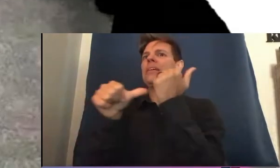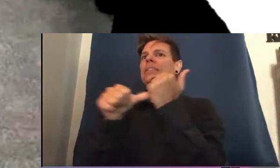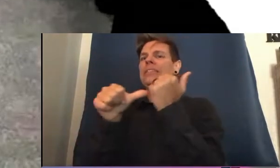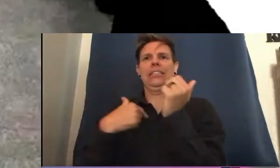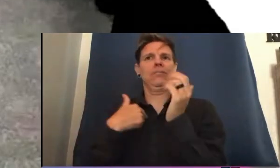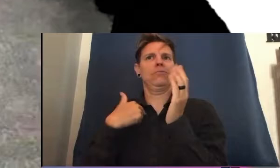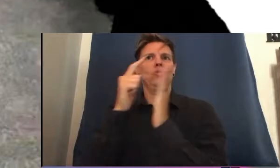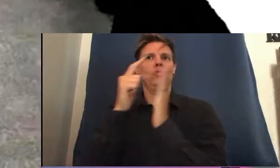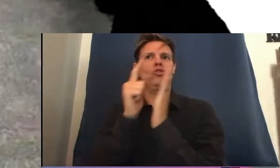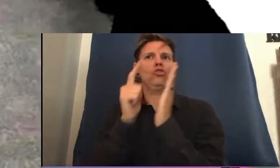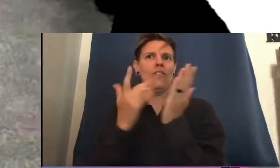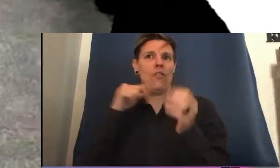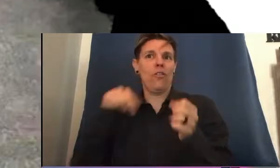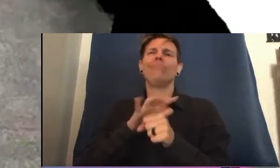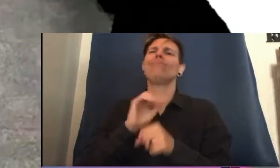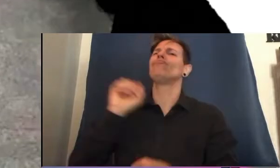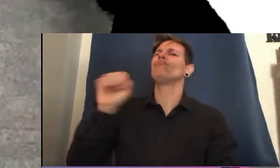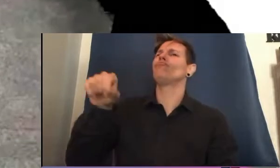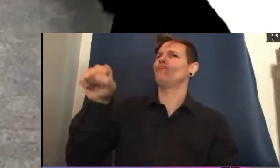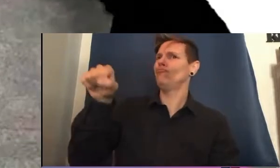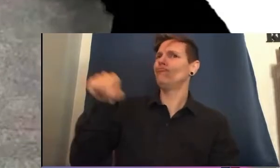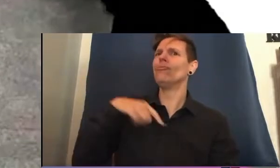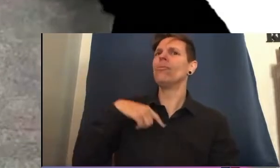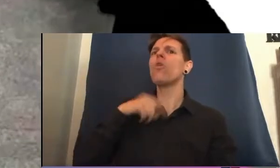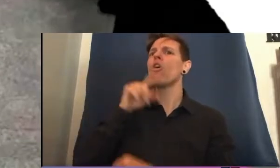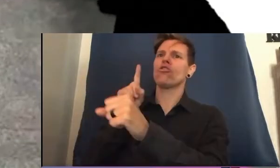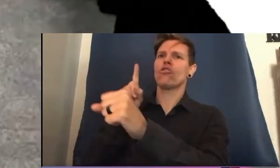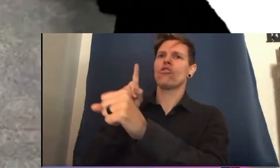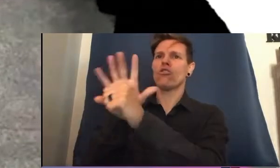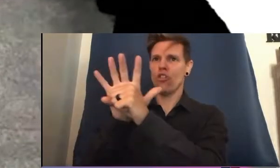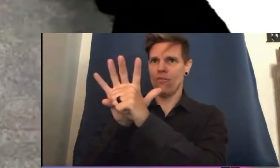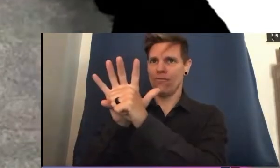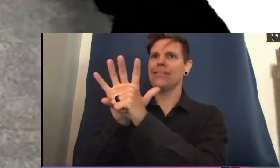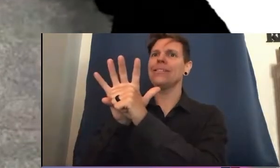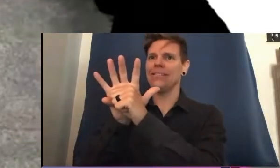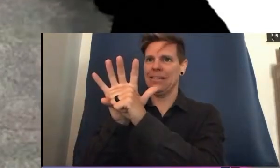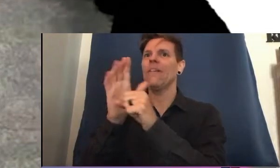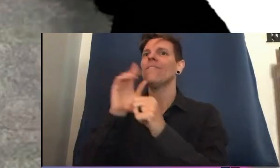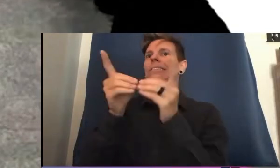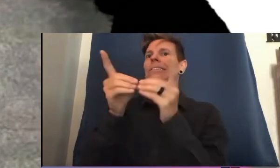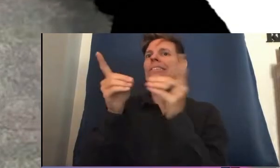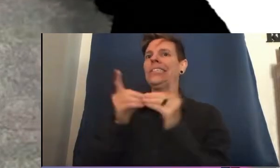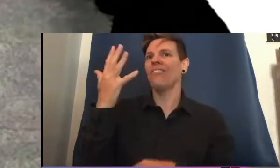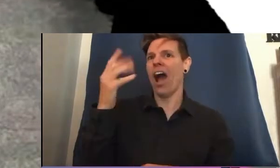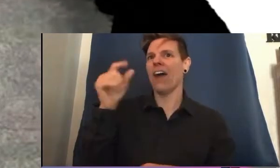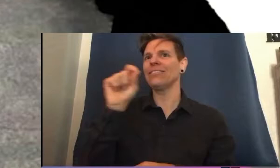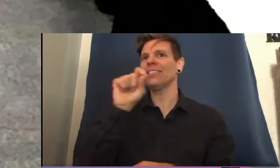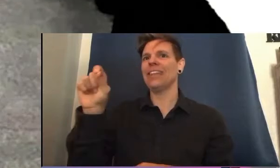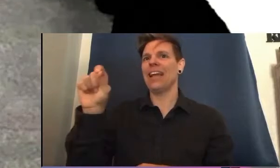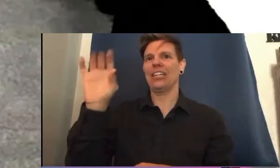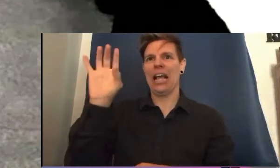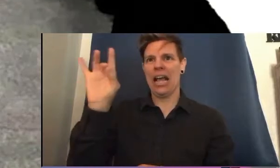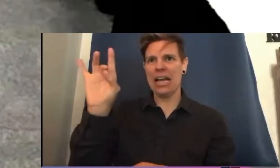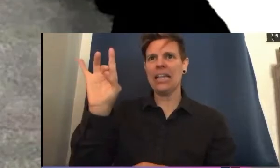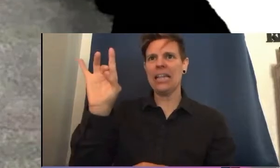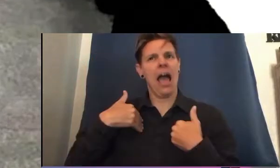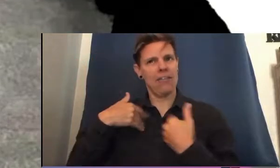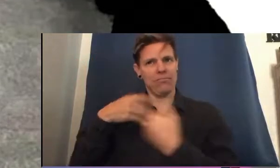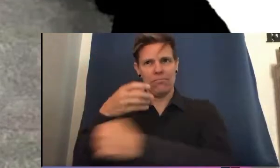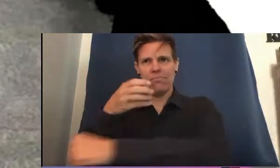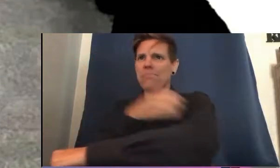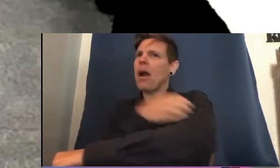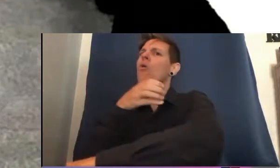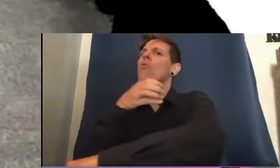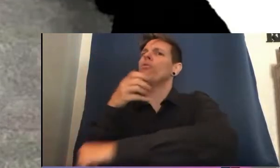CRS 25-1-508, the Board of Health does have the power to contract with a person qualified to be a public health